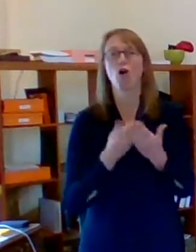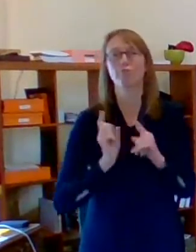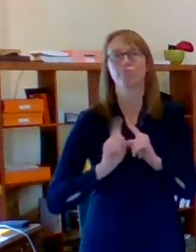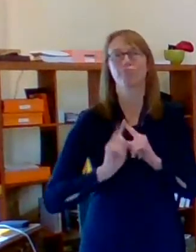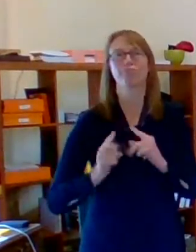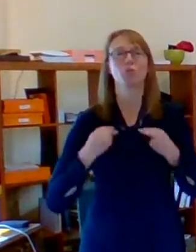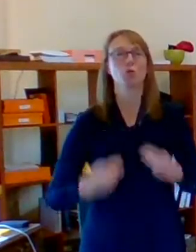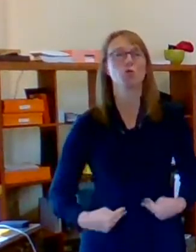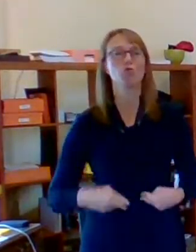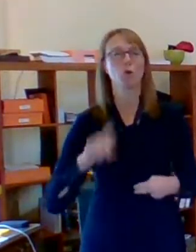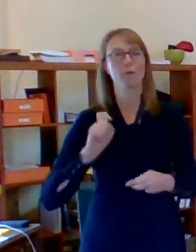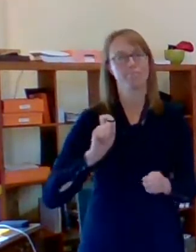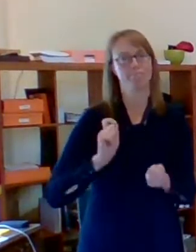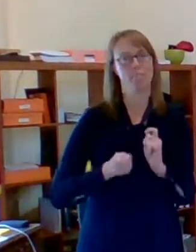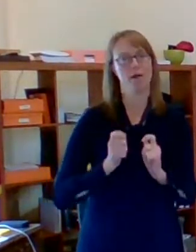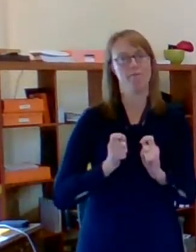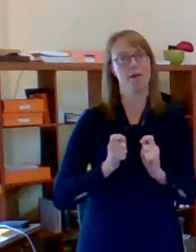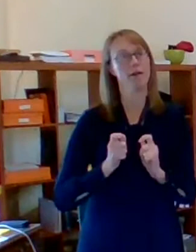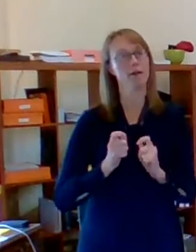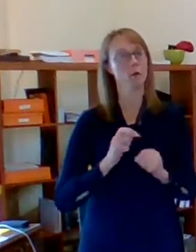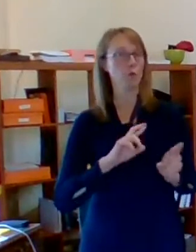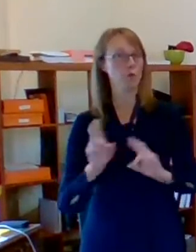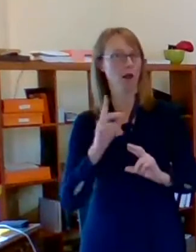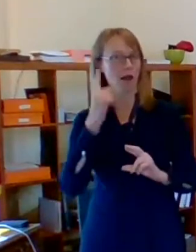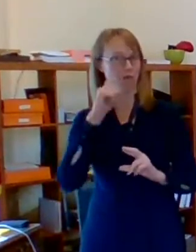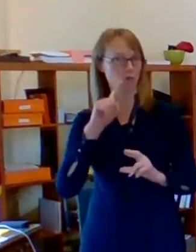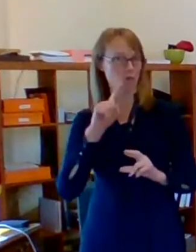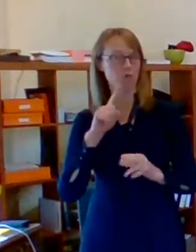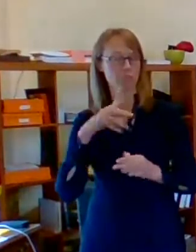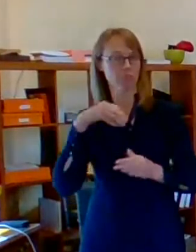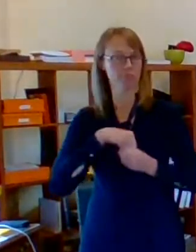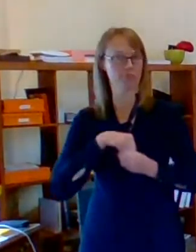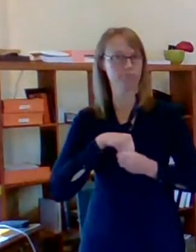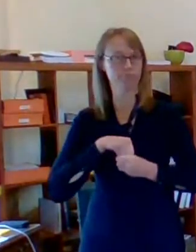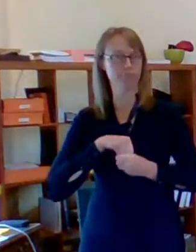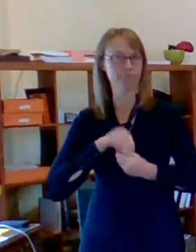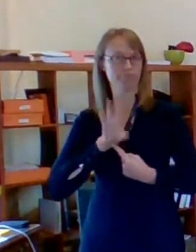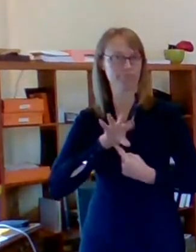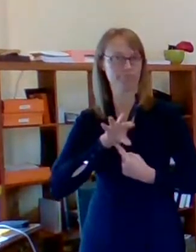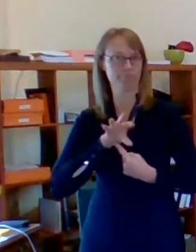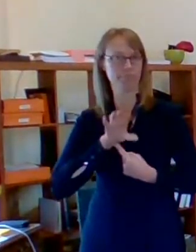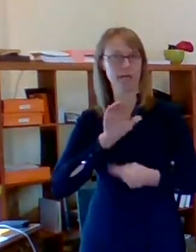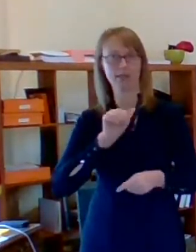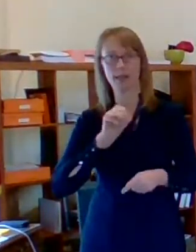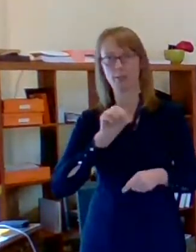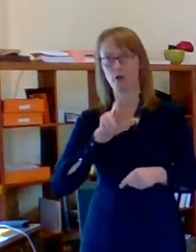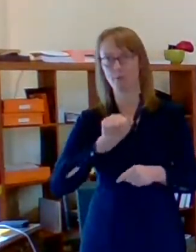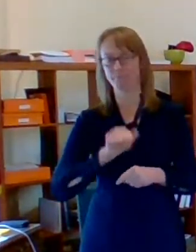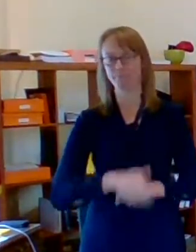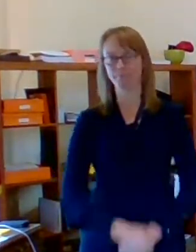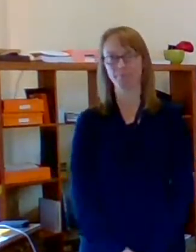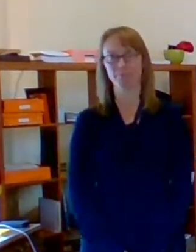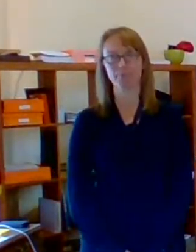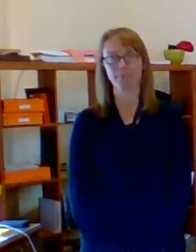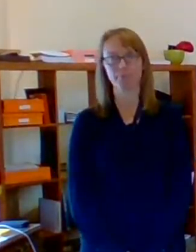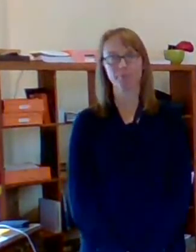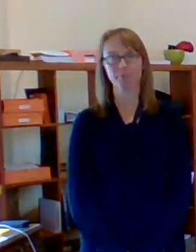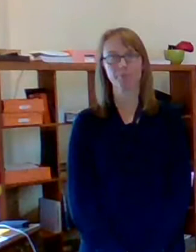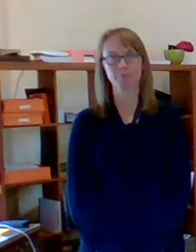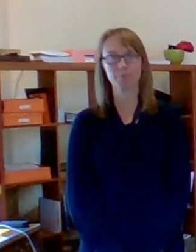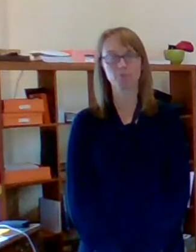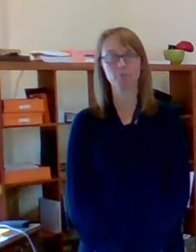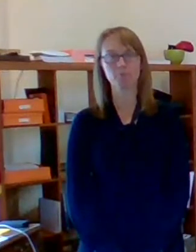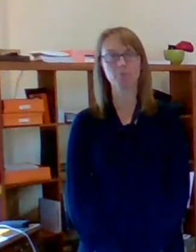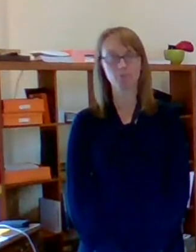different police uniform shirts and tops, I'll call them, have all been modified. That's